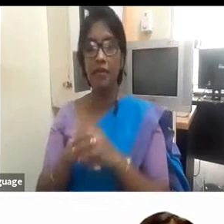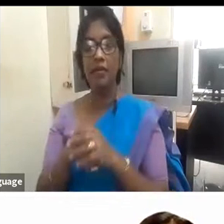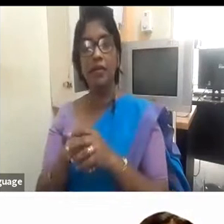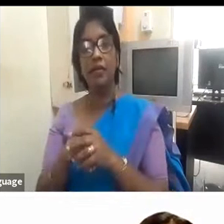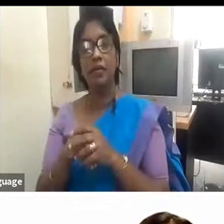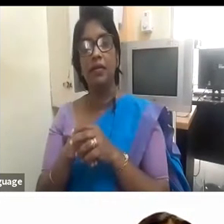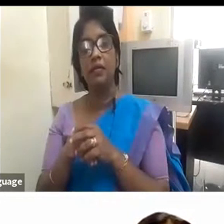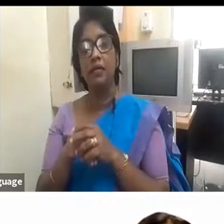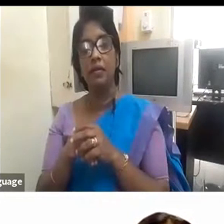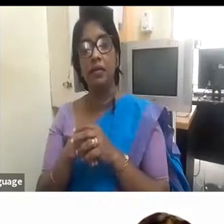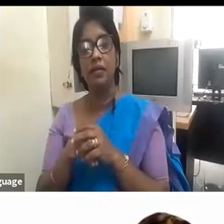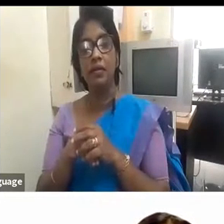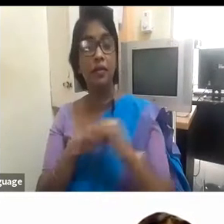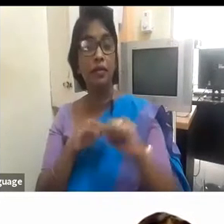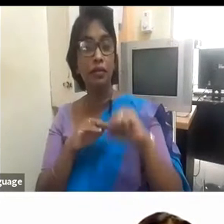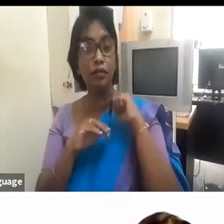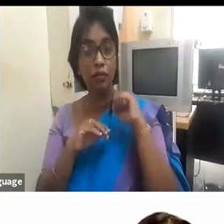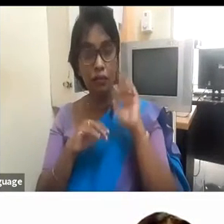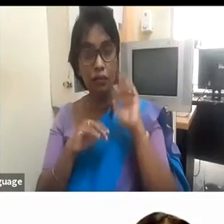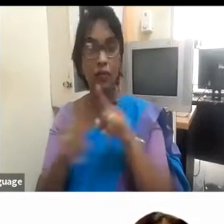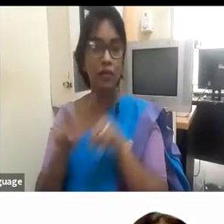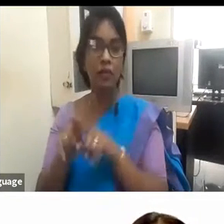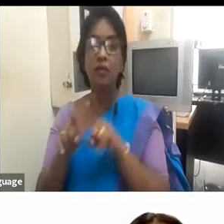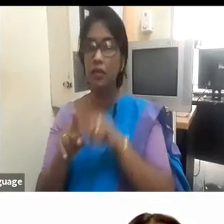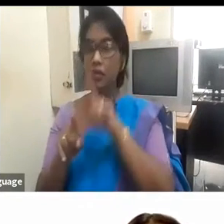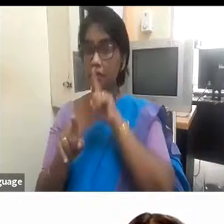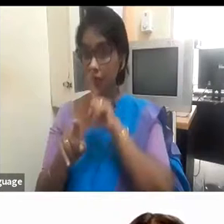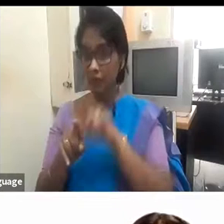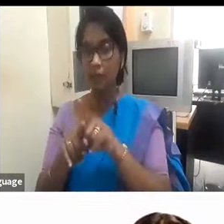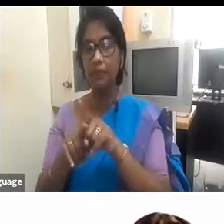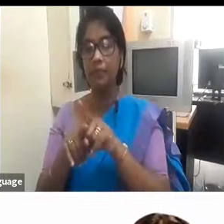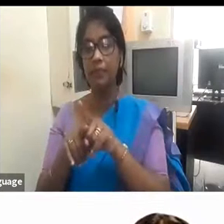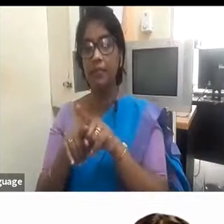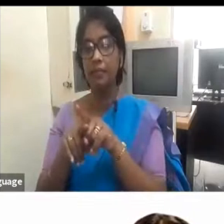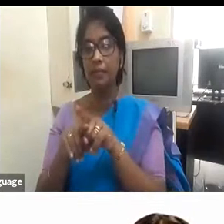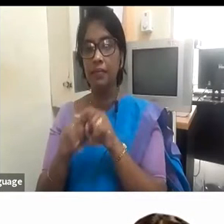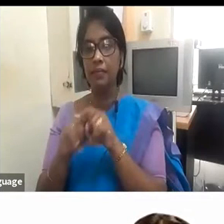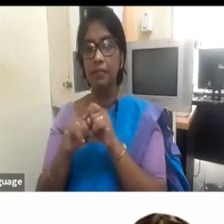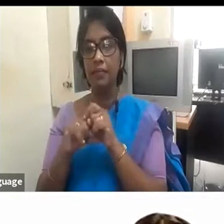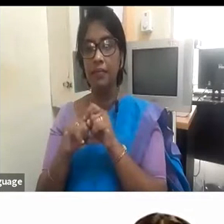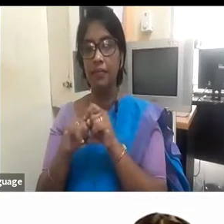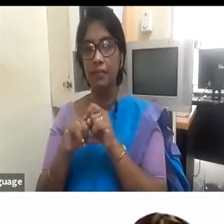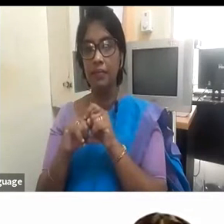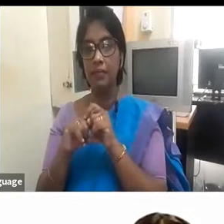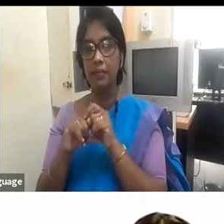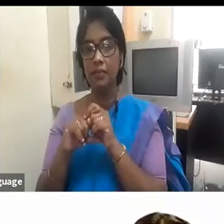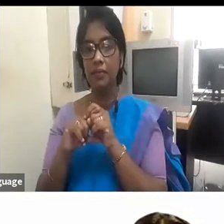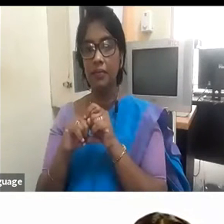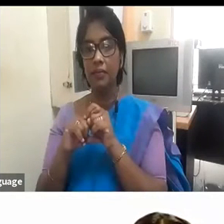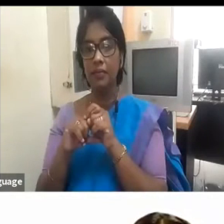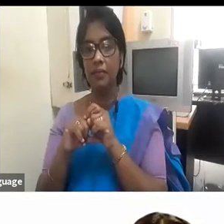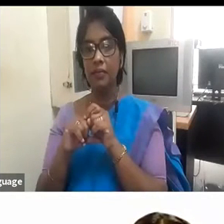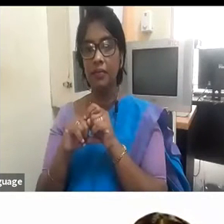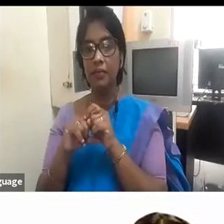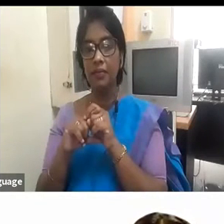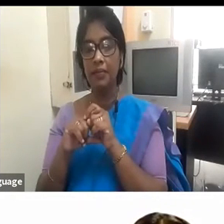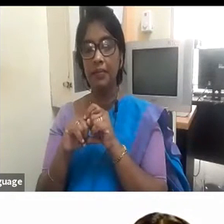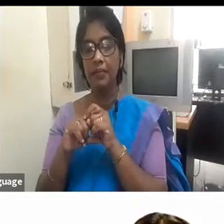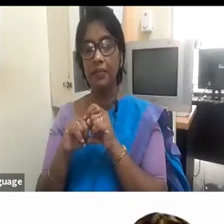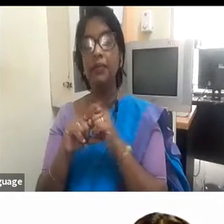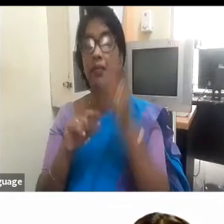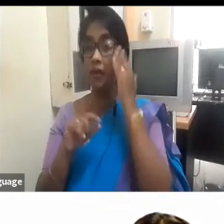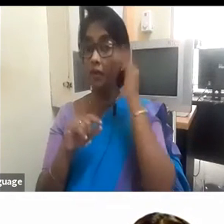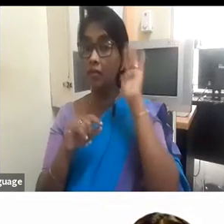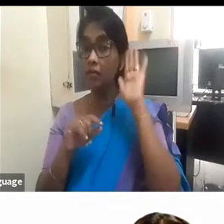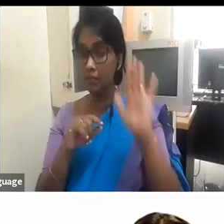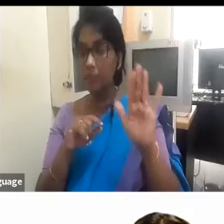is also, especially for women to actually become more maybe self-confident and also dare to take